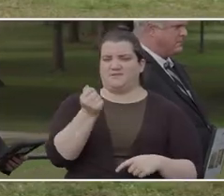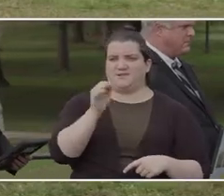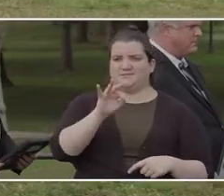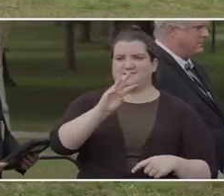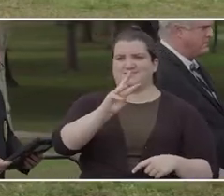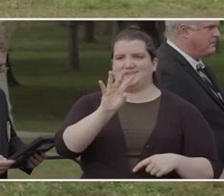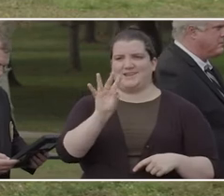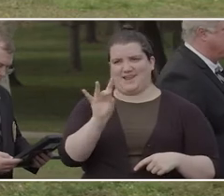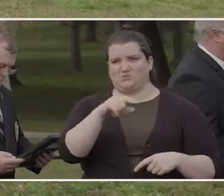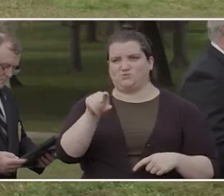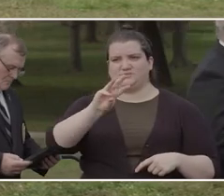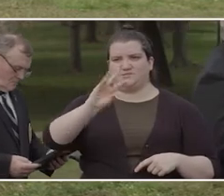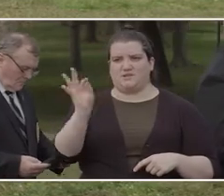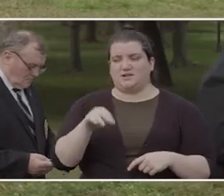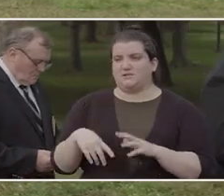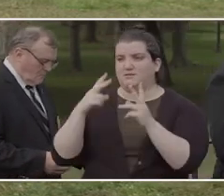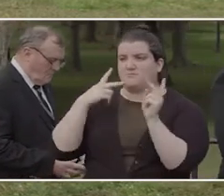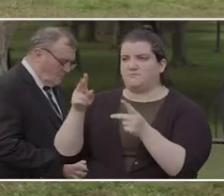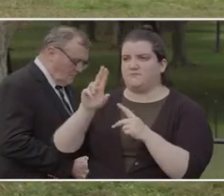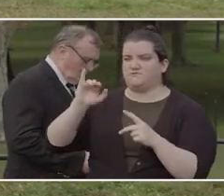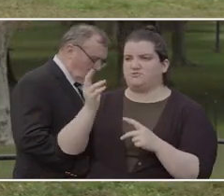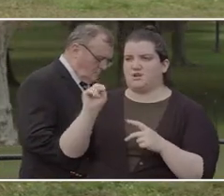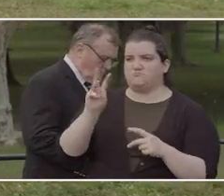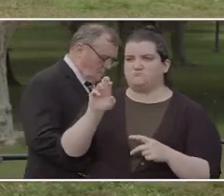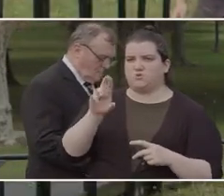1969. In memory of John Merwin Beeler, U.S. Army.